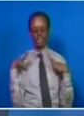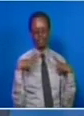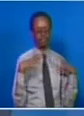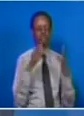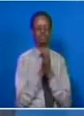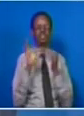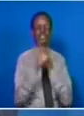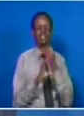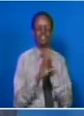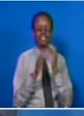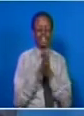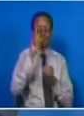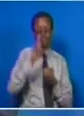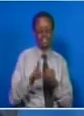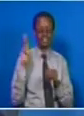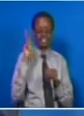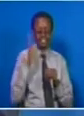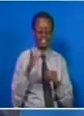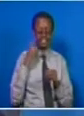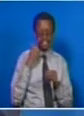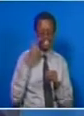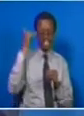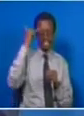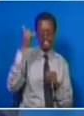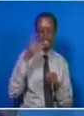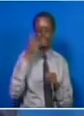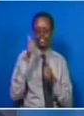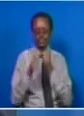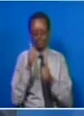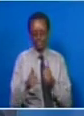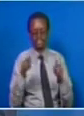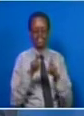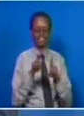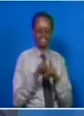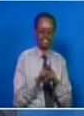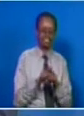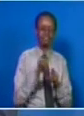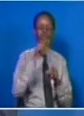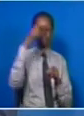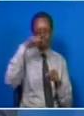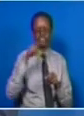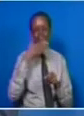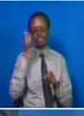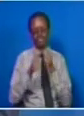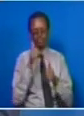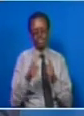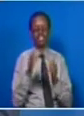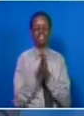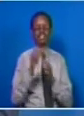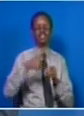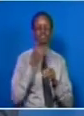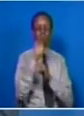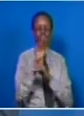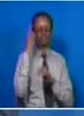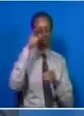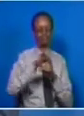issues, into ideas, into what's the best plans. And I'm asking for your vote on August 8th, 2017. And I promise you, I'll